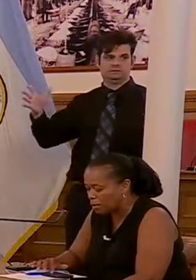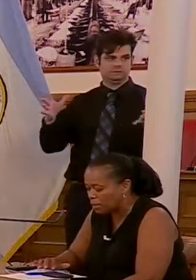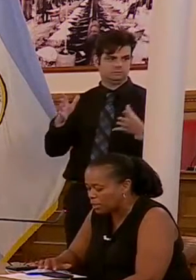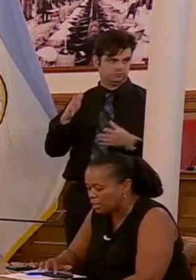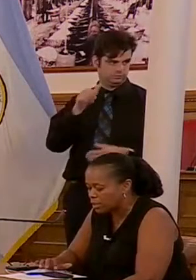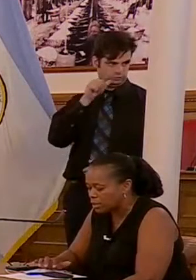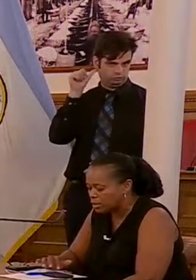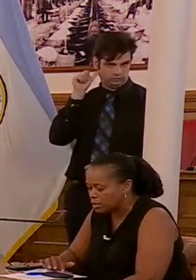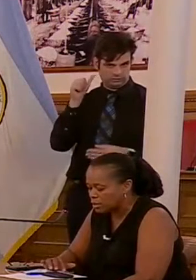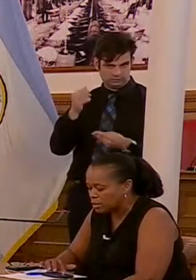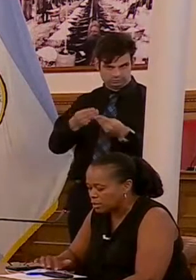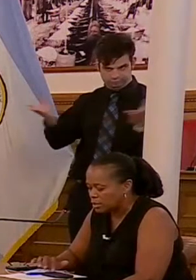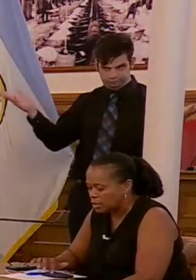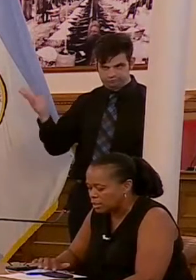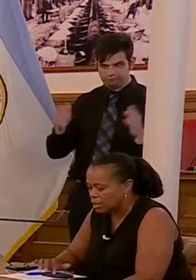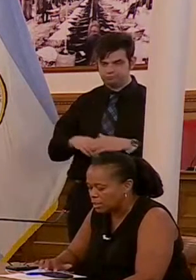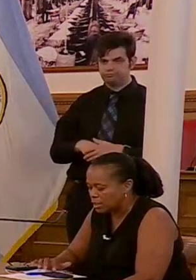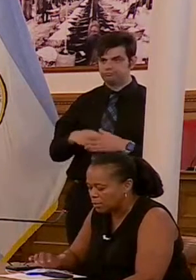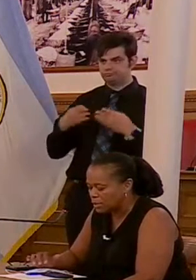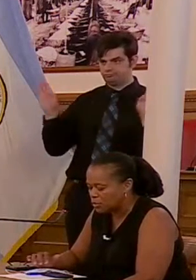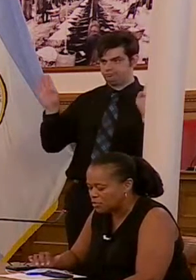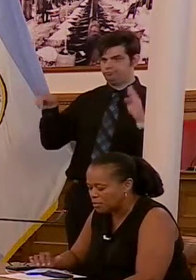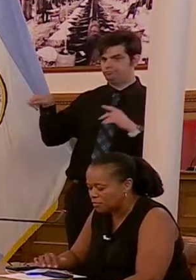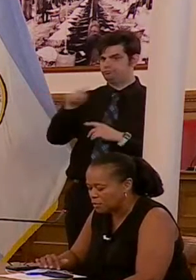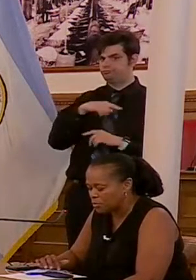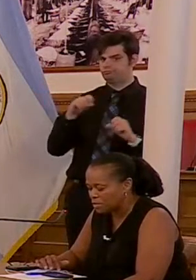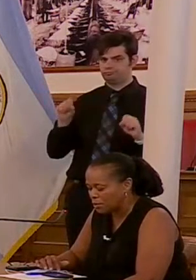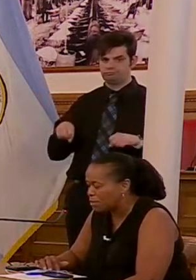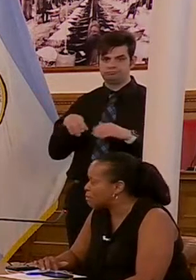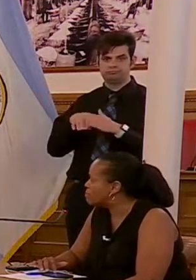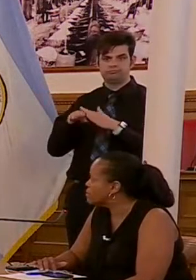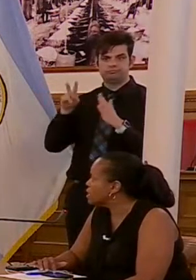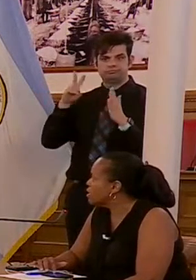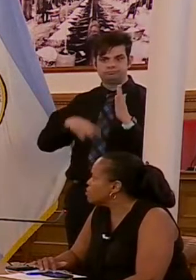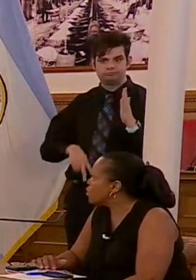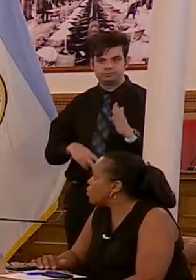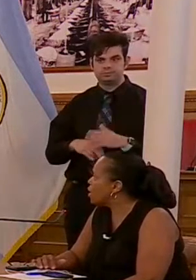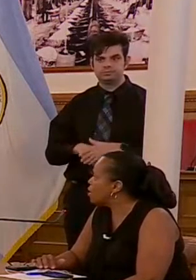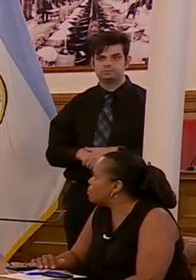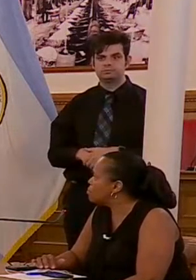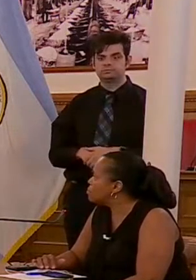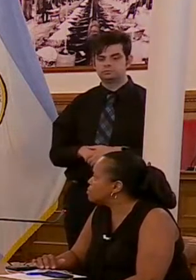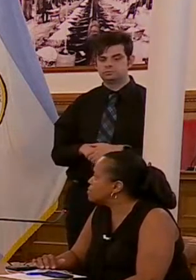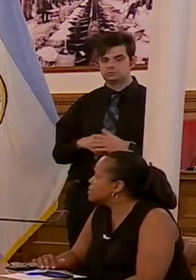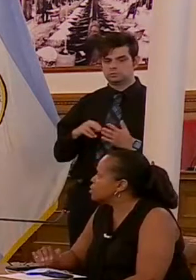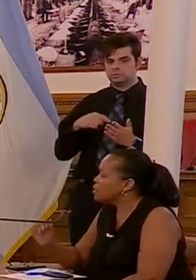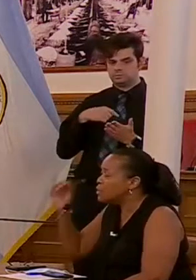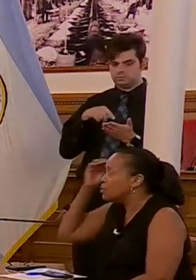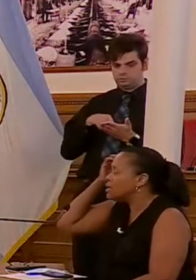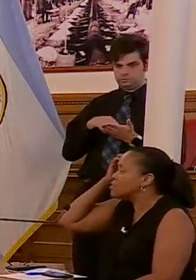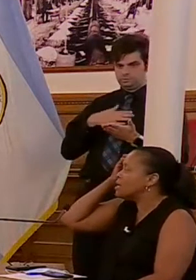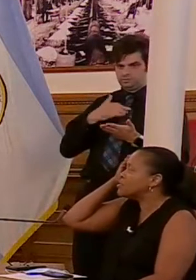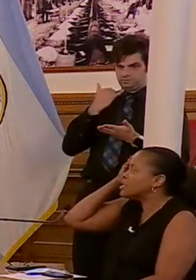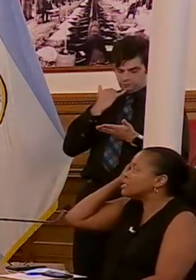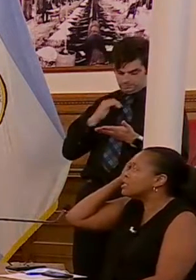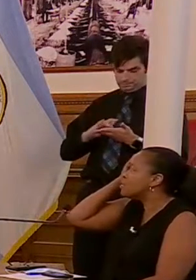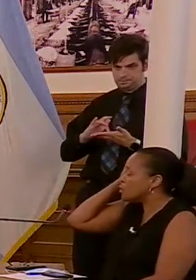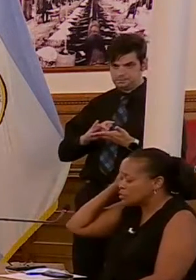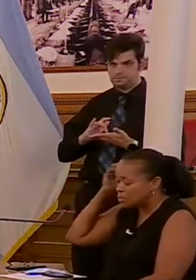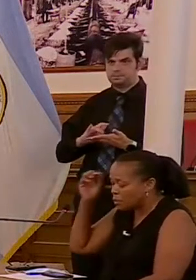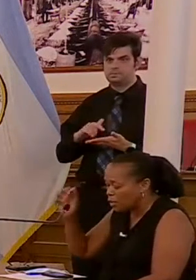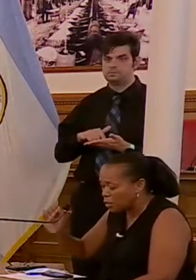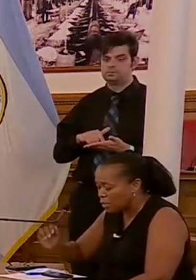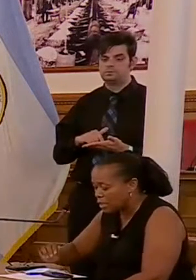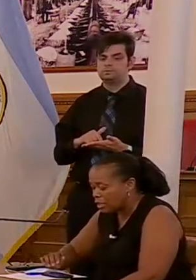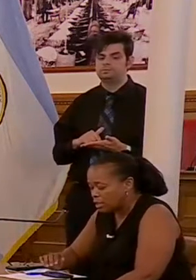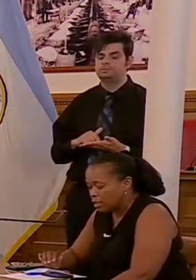made public. Got my notes on my phone, sorry. So we do. As the mayor said, it is an